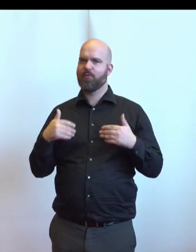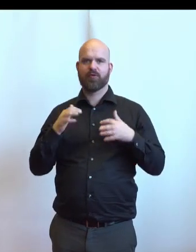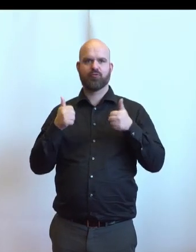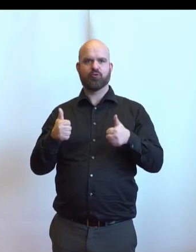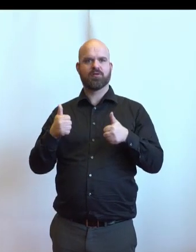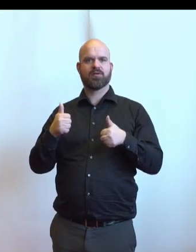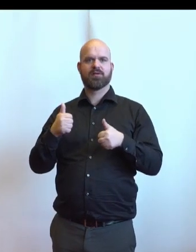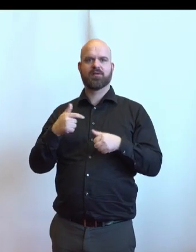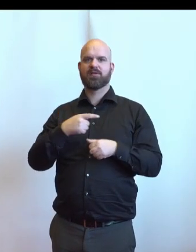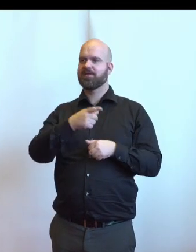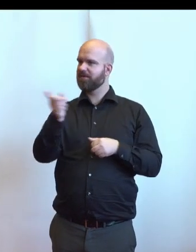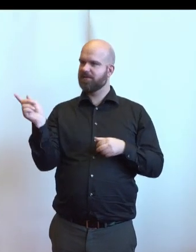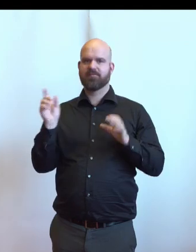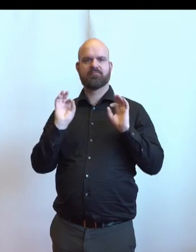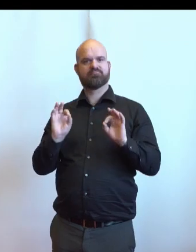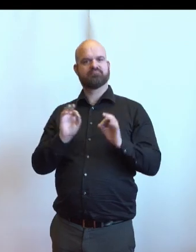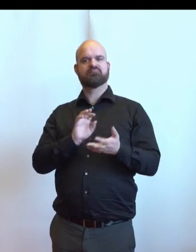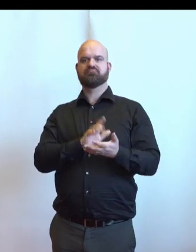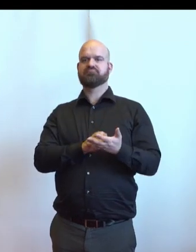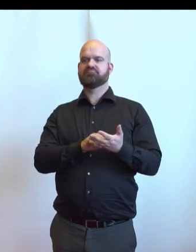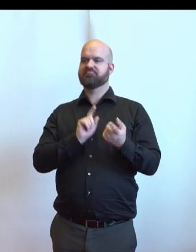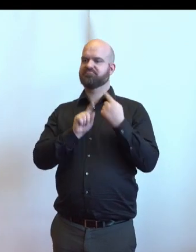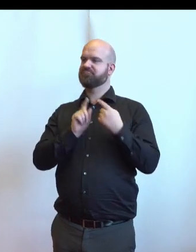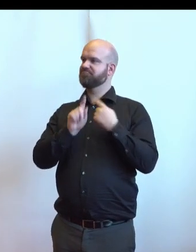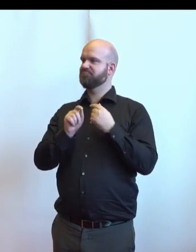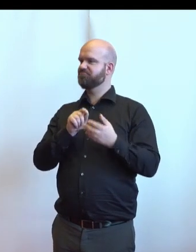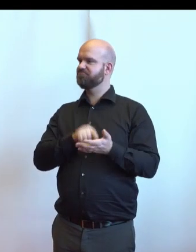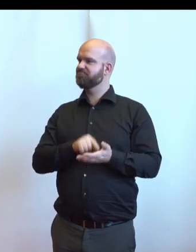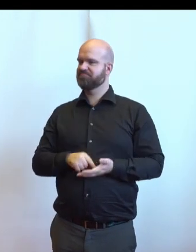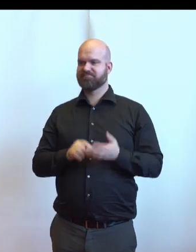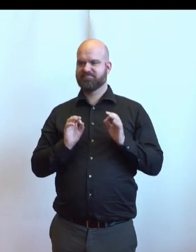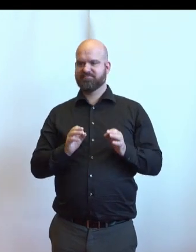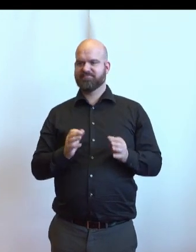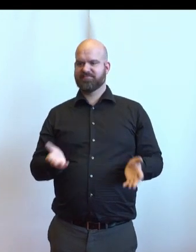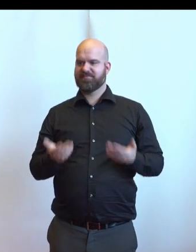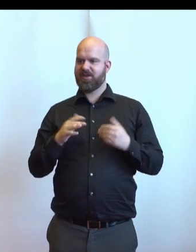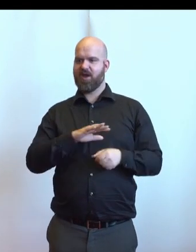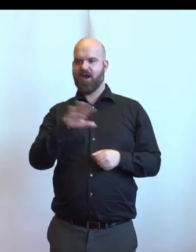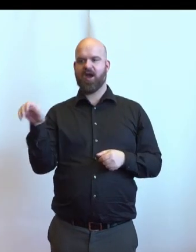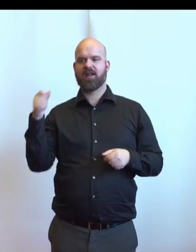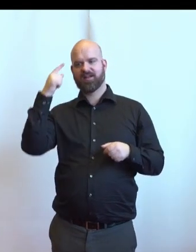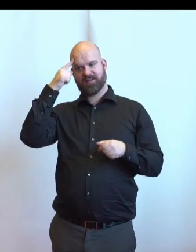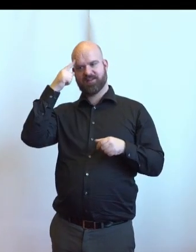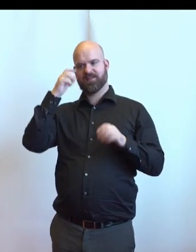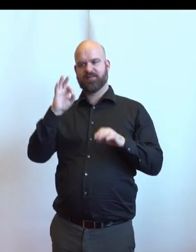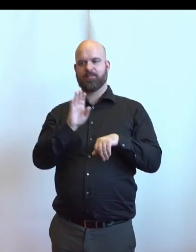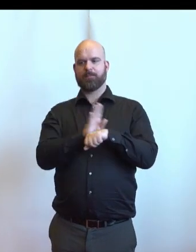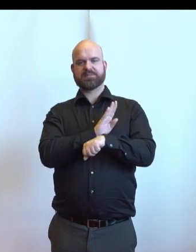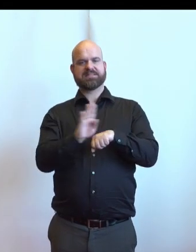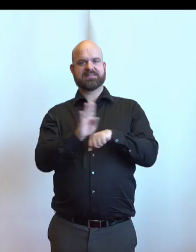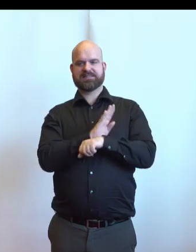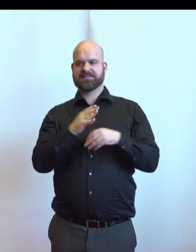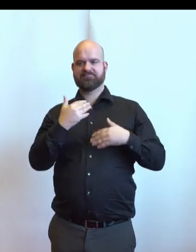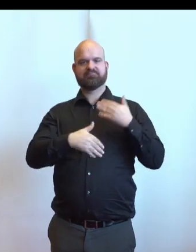because that's not the priority. I mean, the three areas that really stand out, which